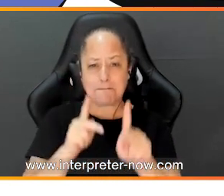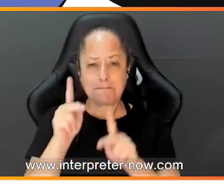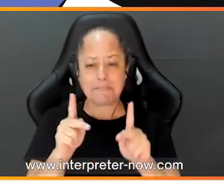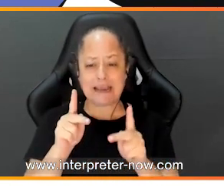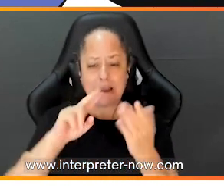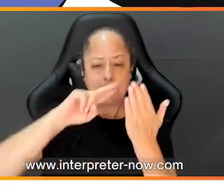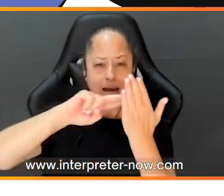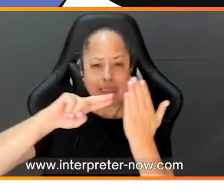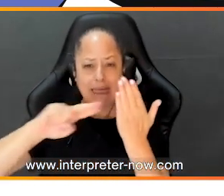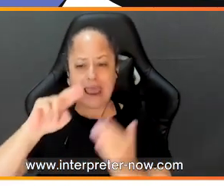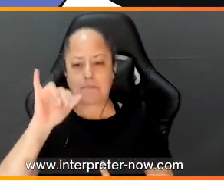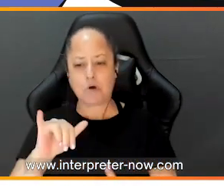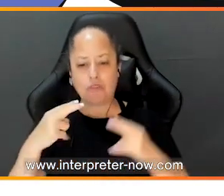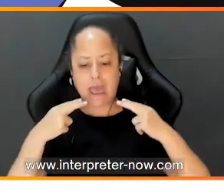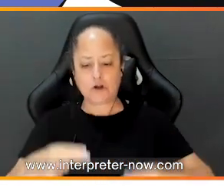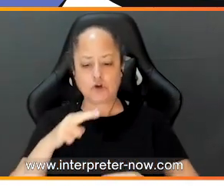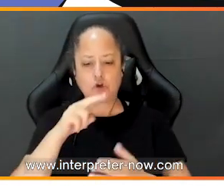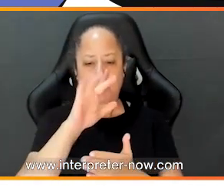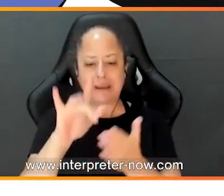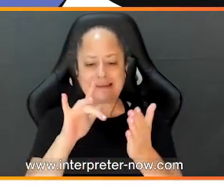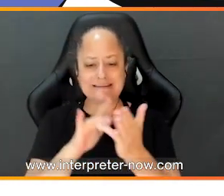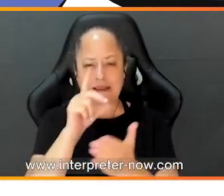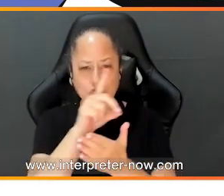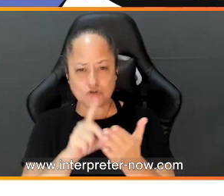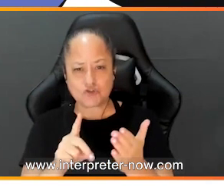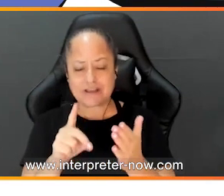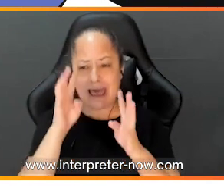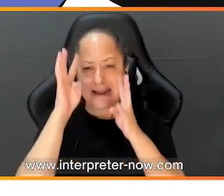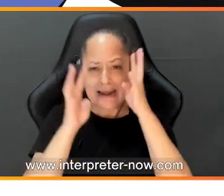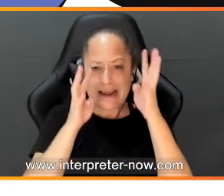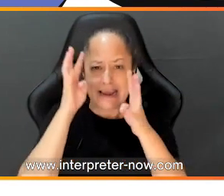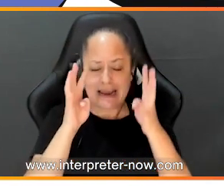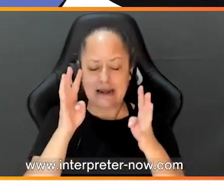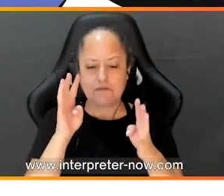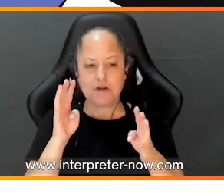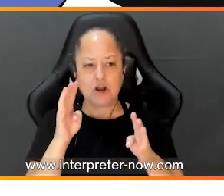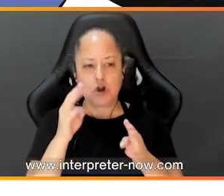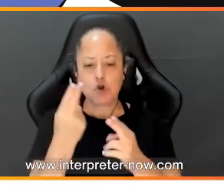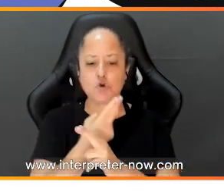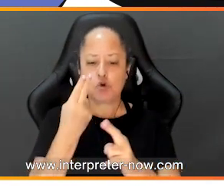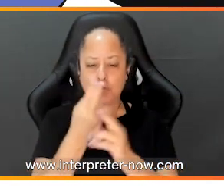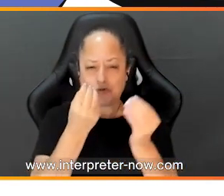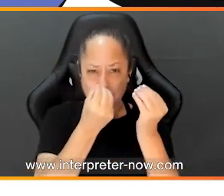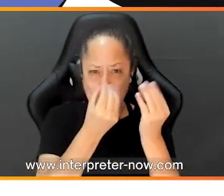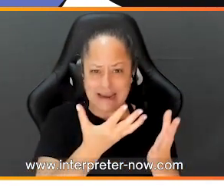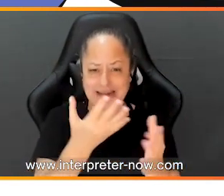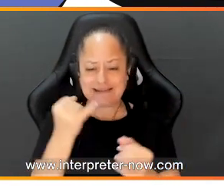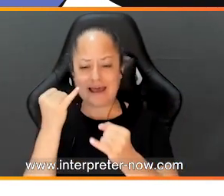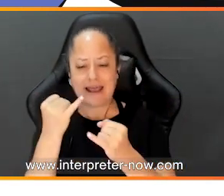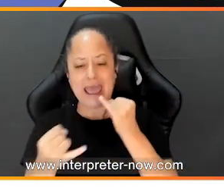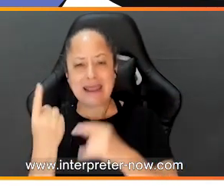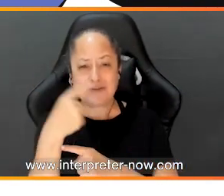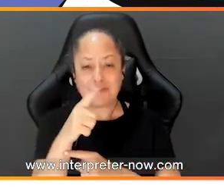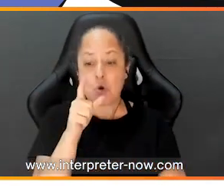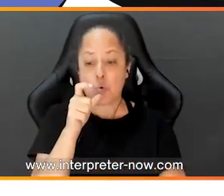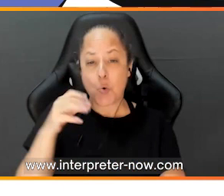co-designers, bringing them in into positions with greater degree of agency, where they actually have a say on what's